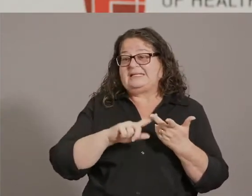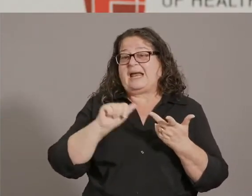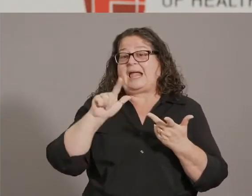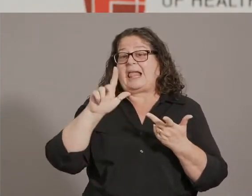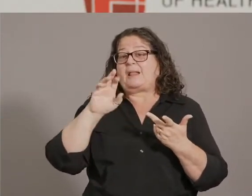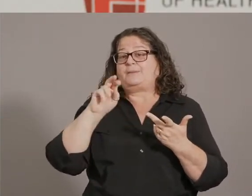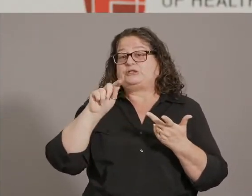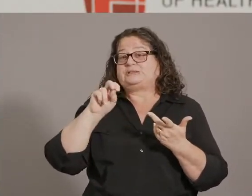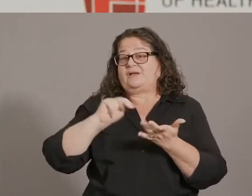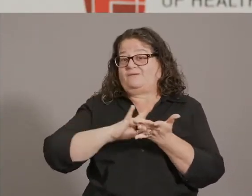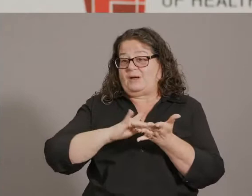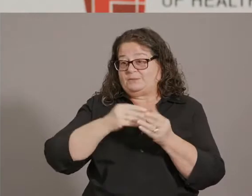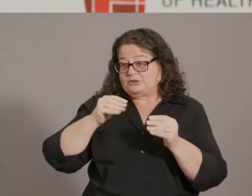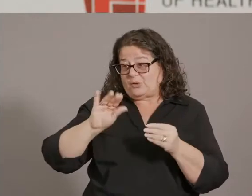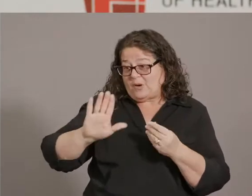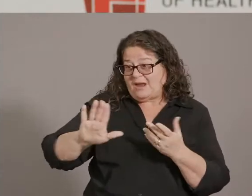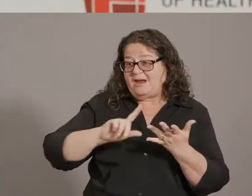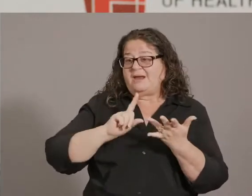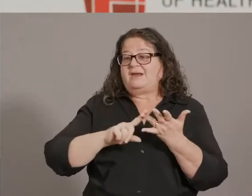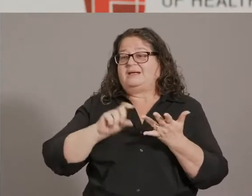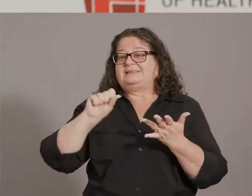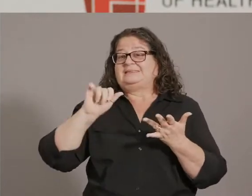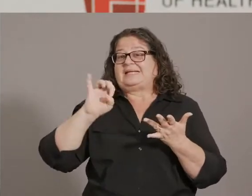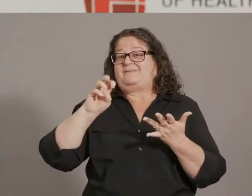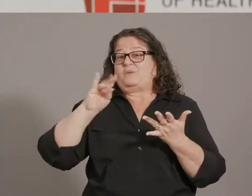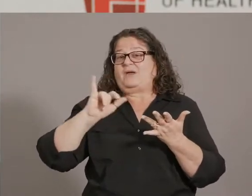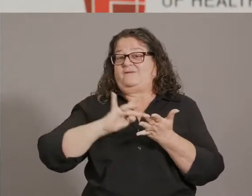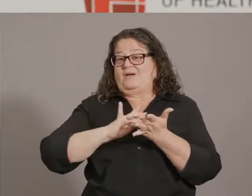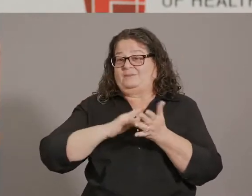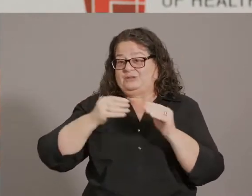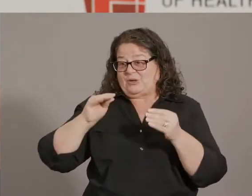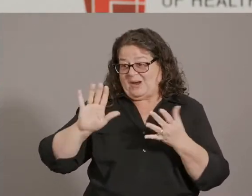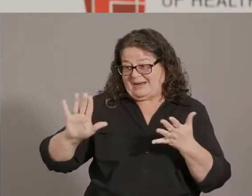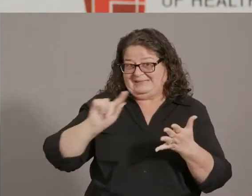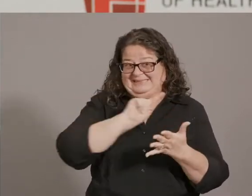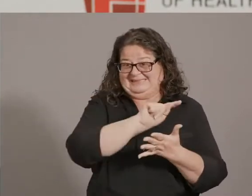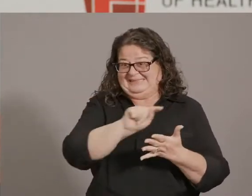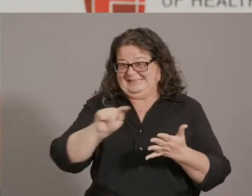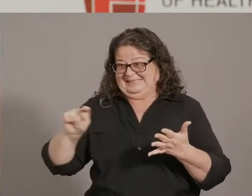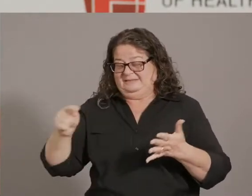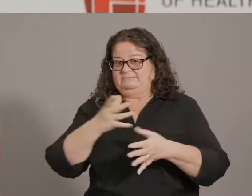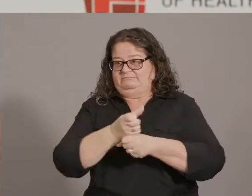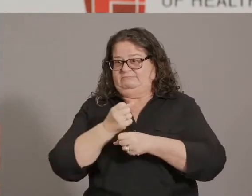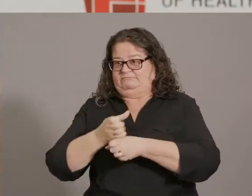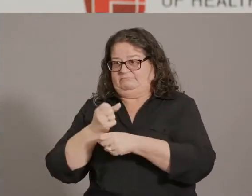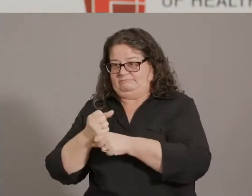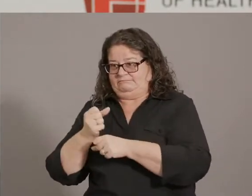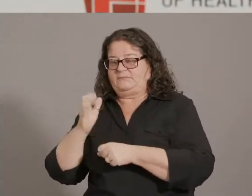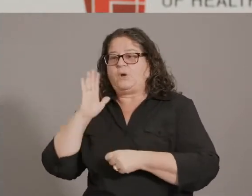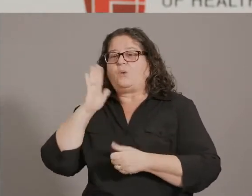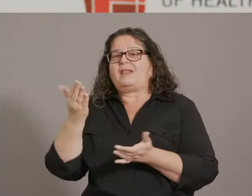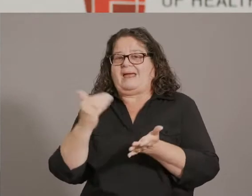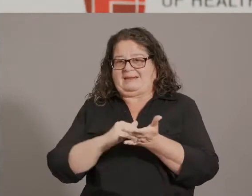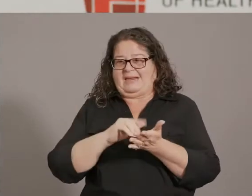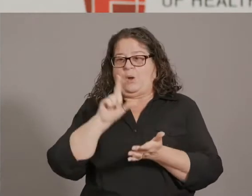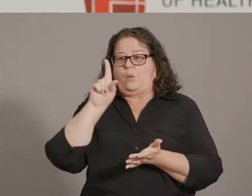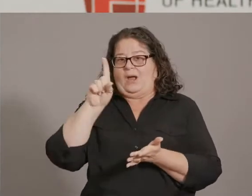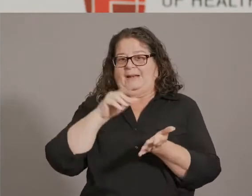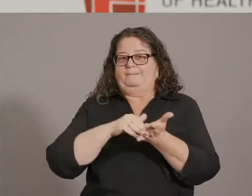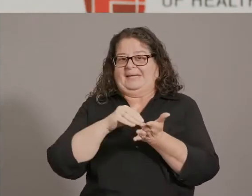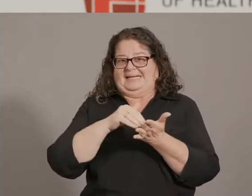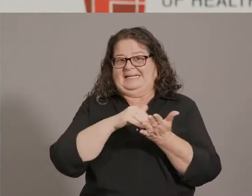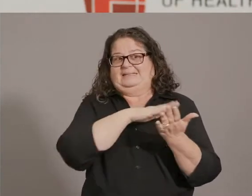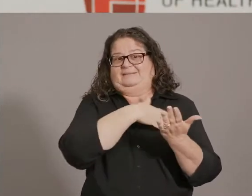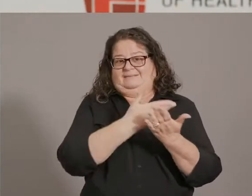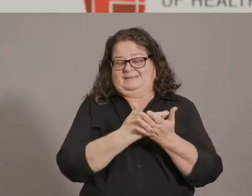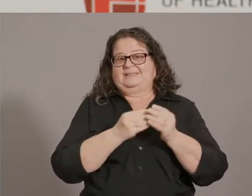each last week. They're going to continue and give another million pro rata, just like they did last week, to those